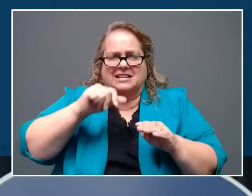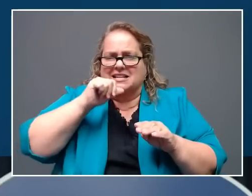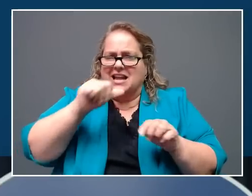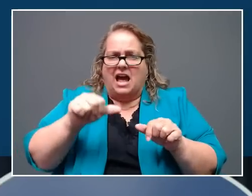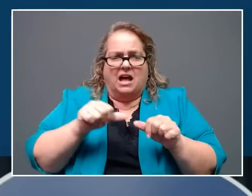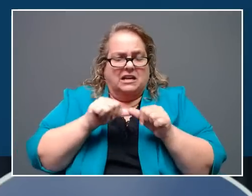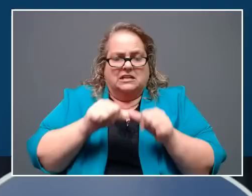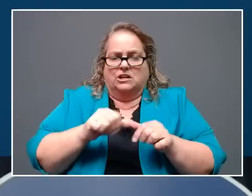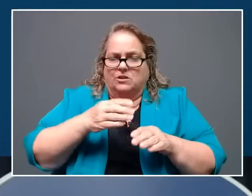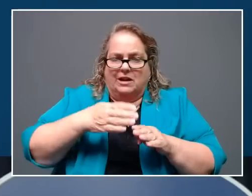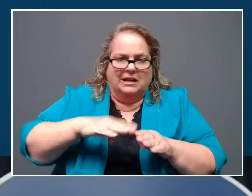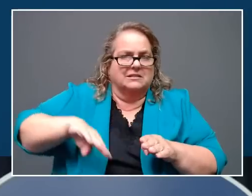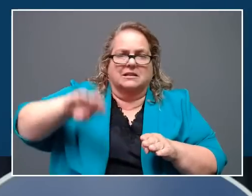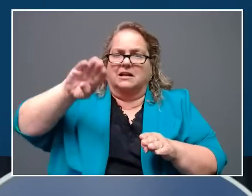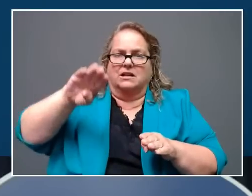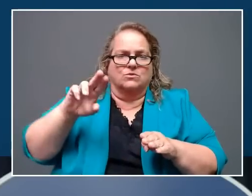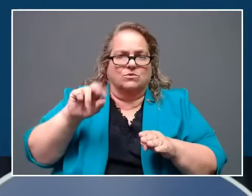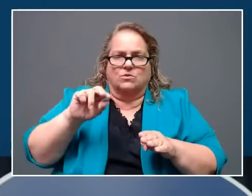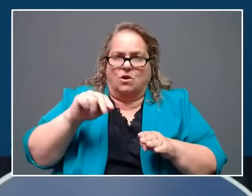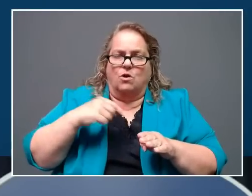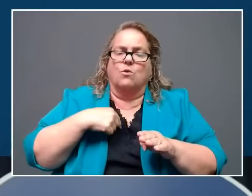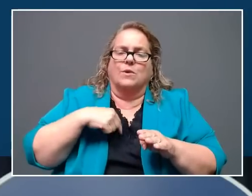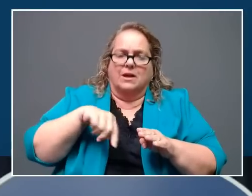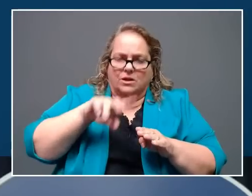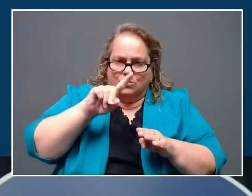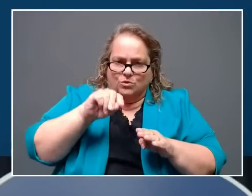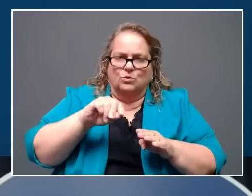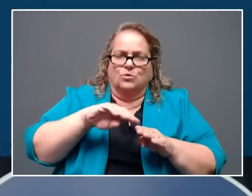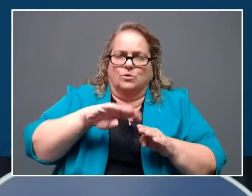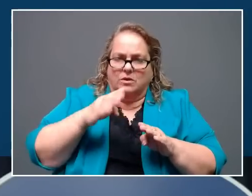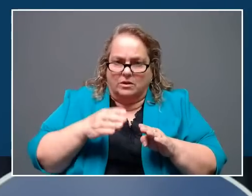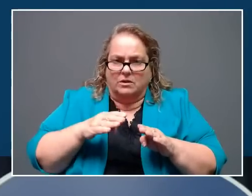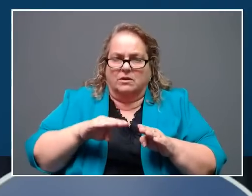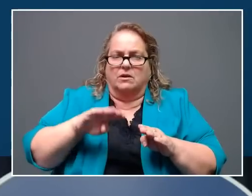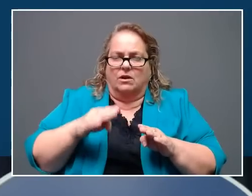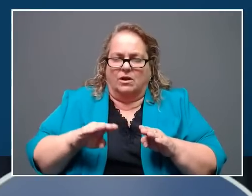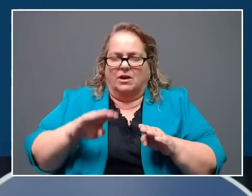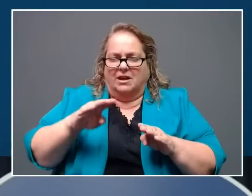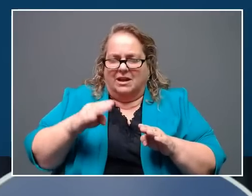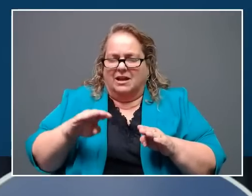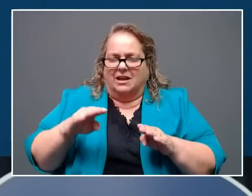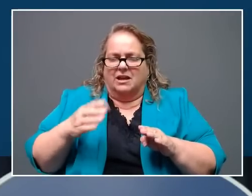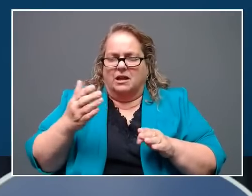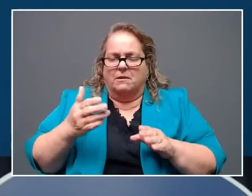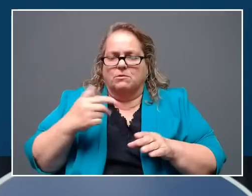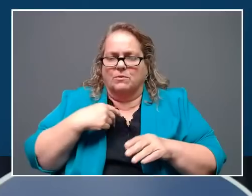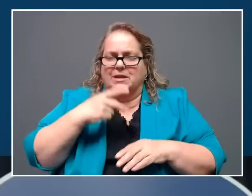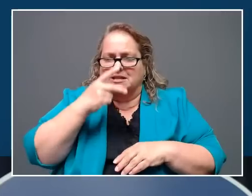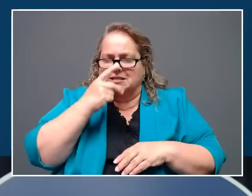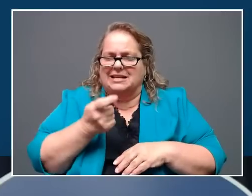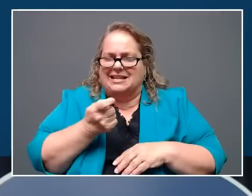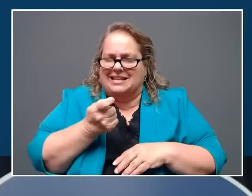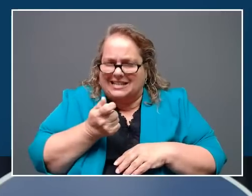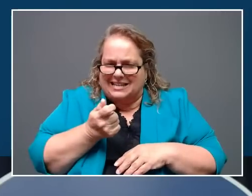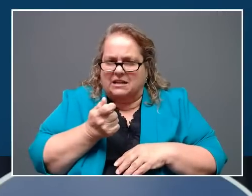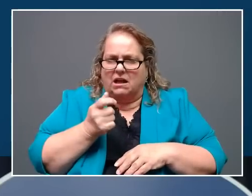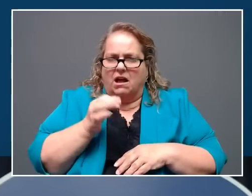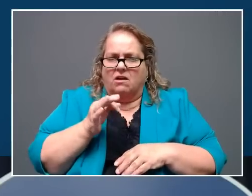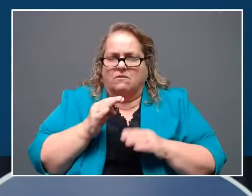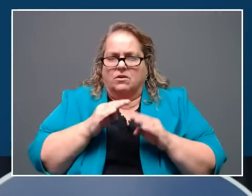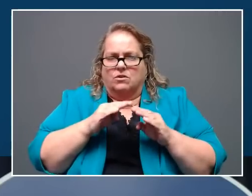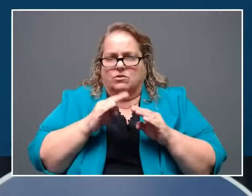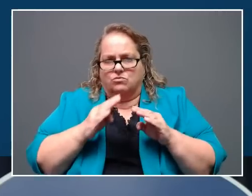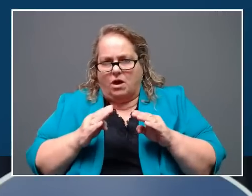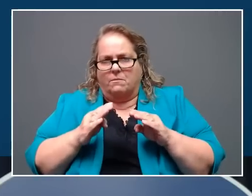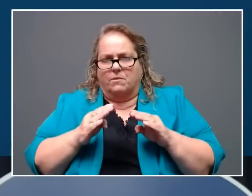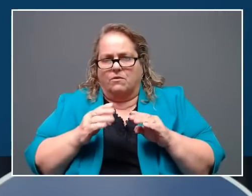It looks like we are either plateaued or maybe seeing a little bit of a drop overall from where we